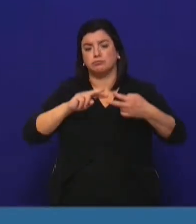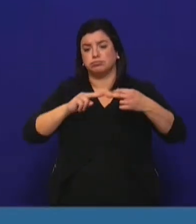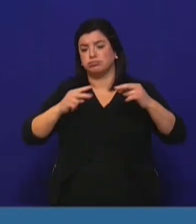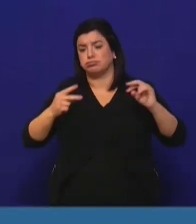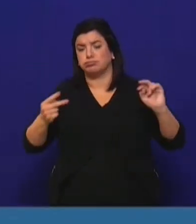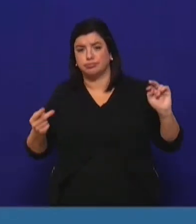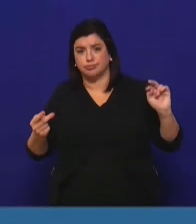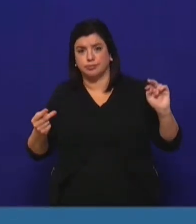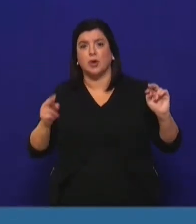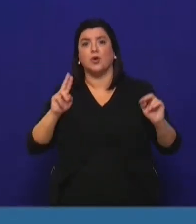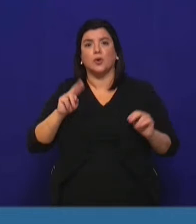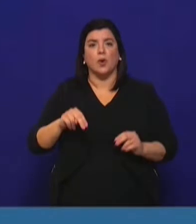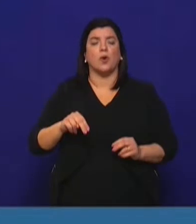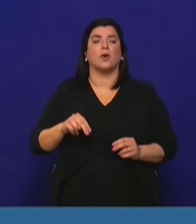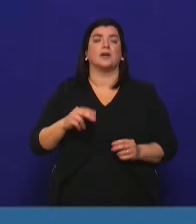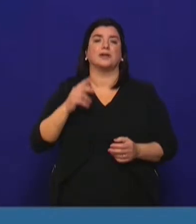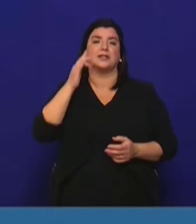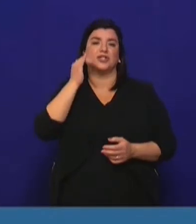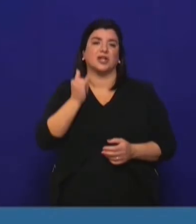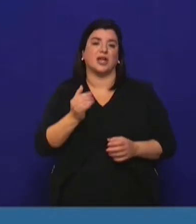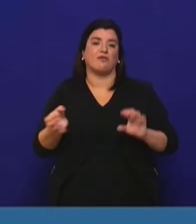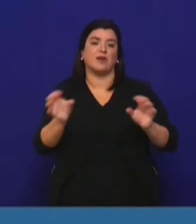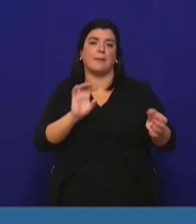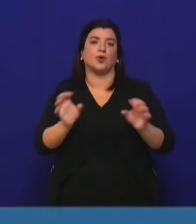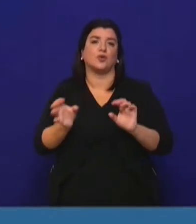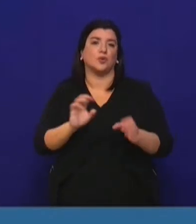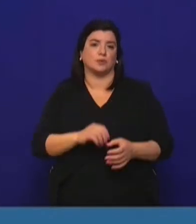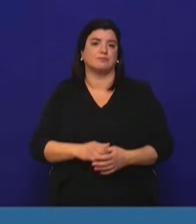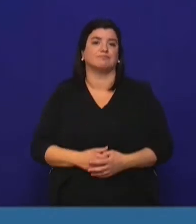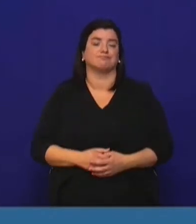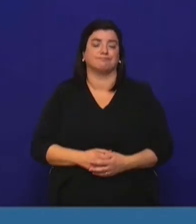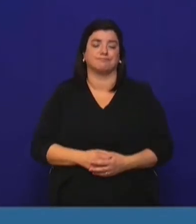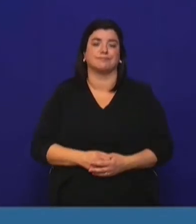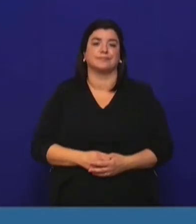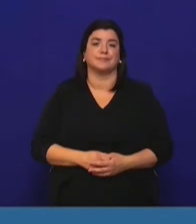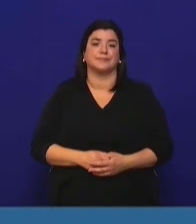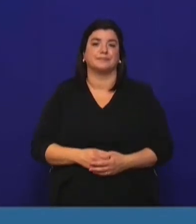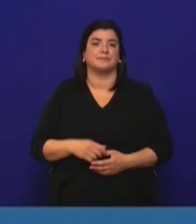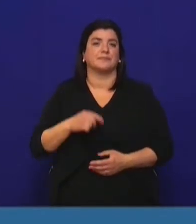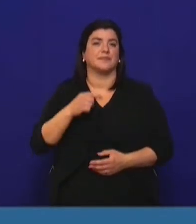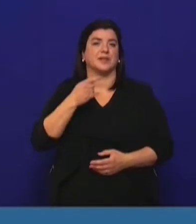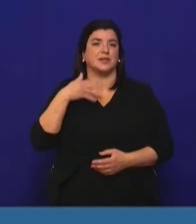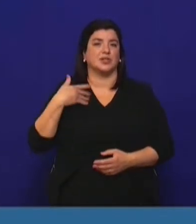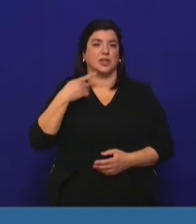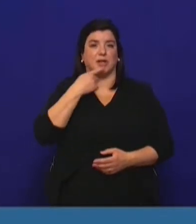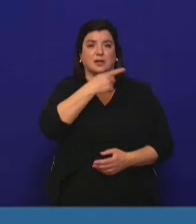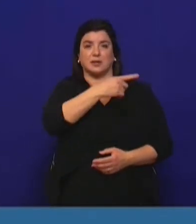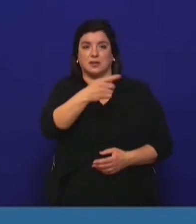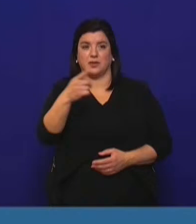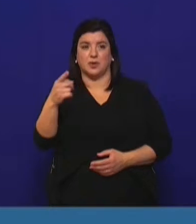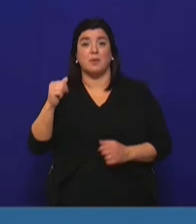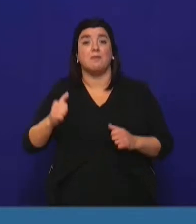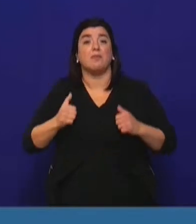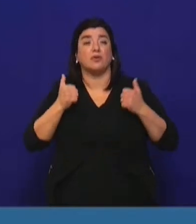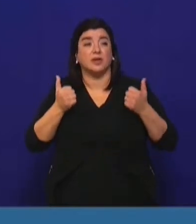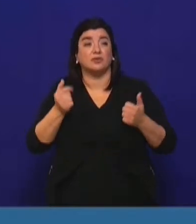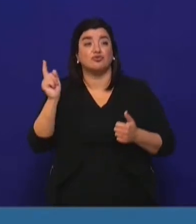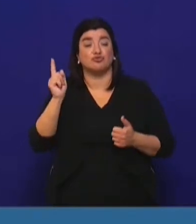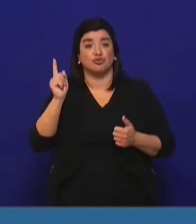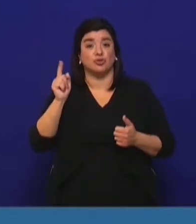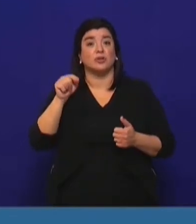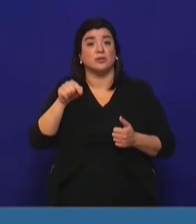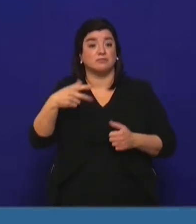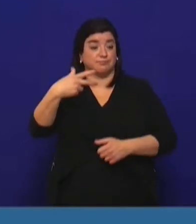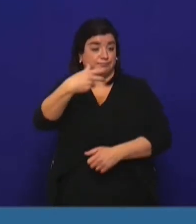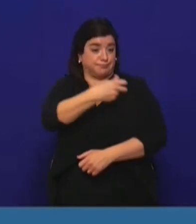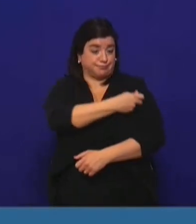diagnostic section fil-laboratorju ta' Mater Dei. Fakkarkom importanti għaddej it-tilqim, imma